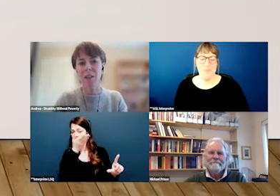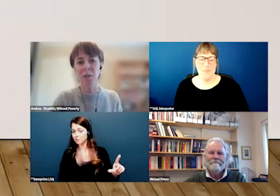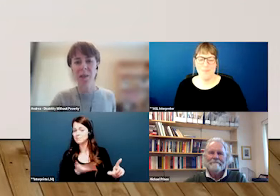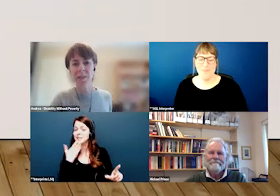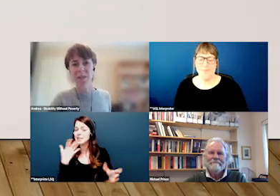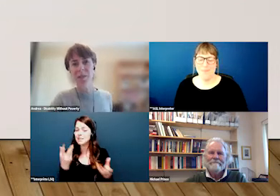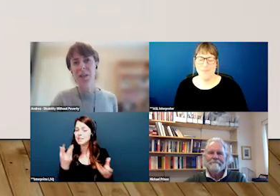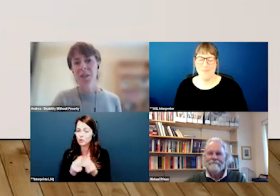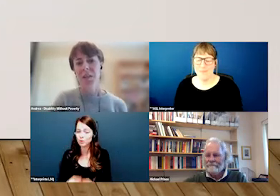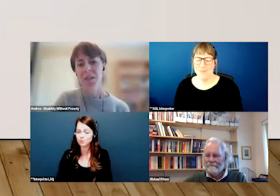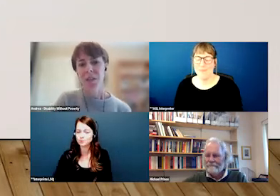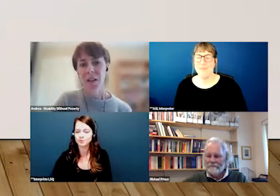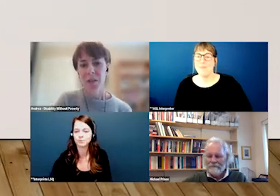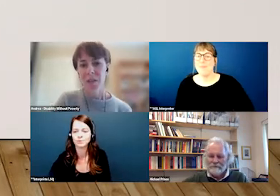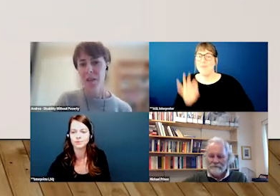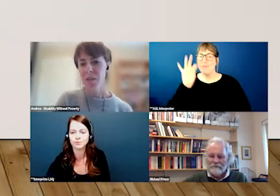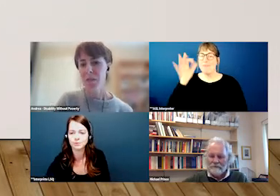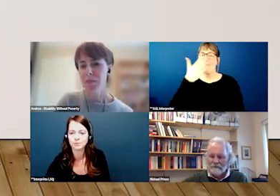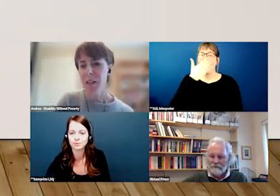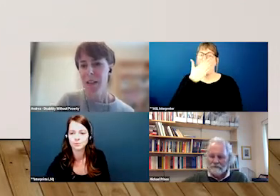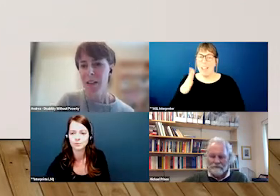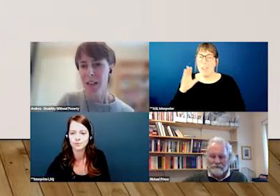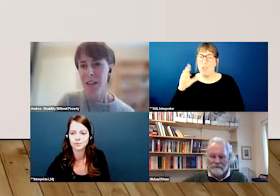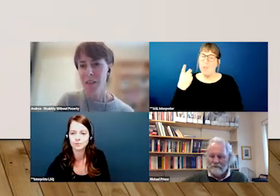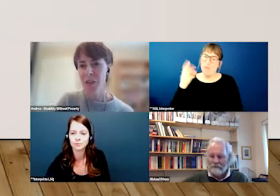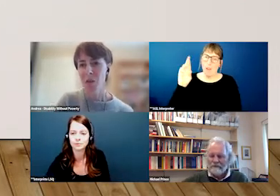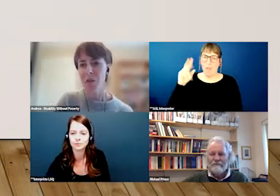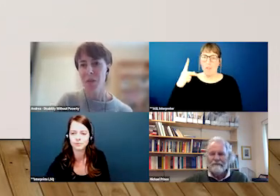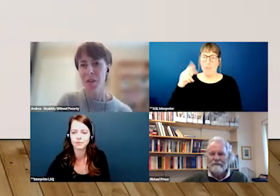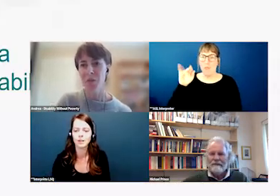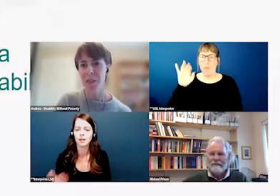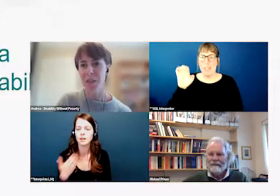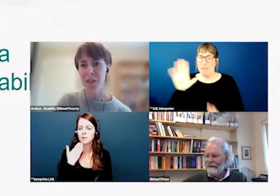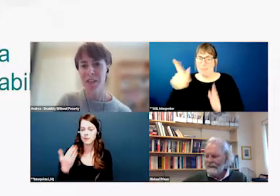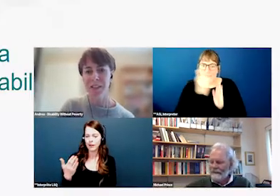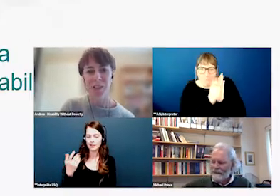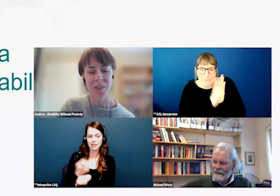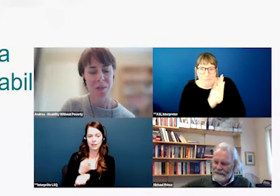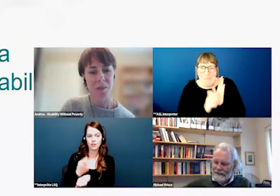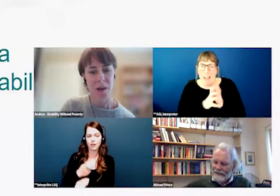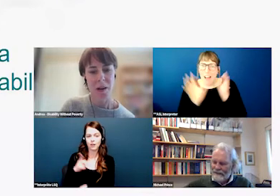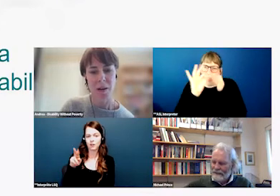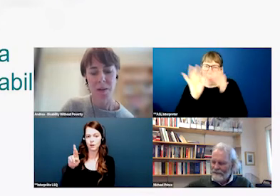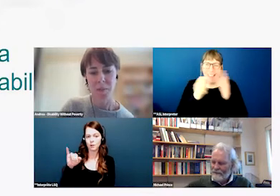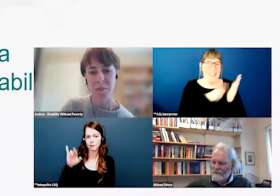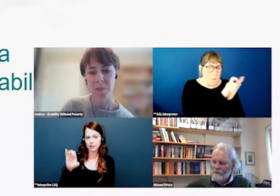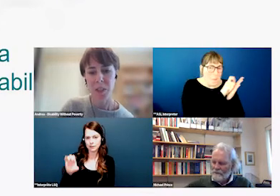Thank you, Dr. Prince. So I was writing all kinds of notes while you were speaking there,